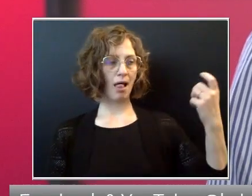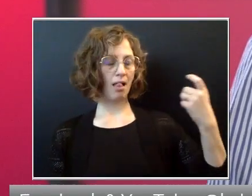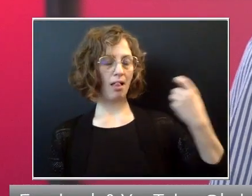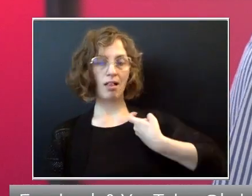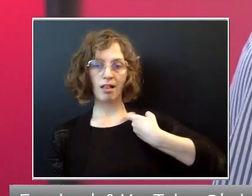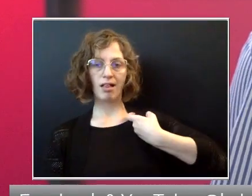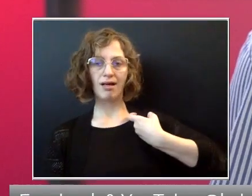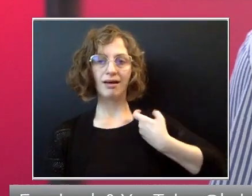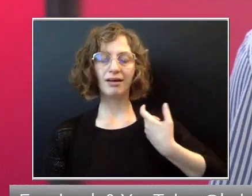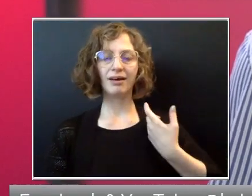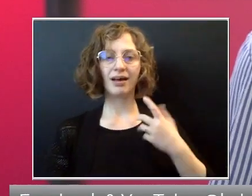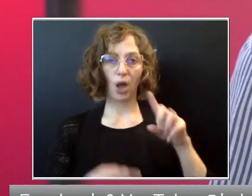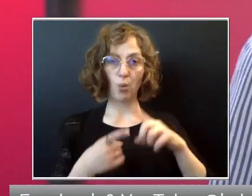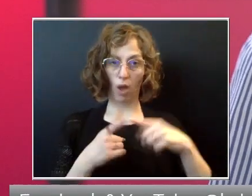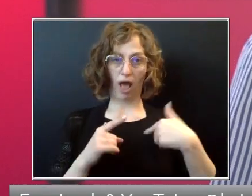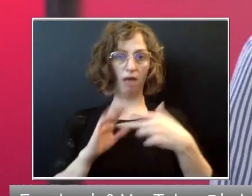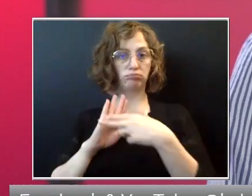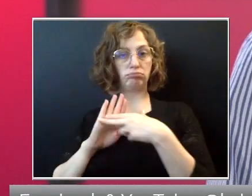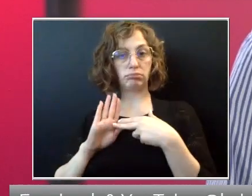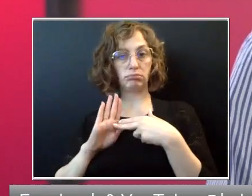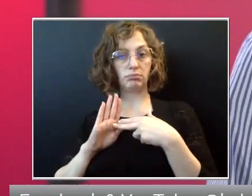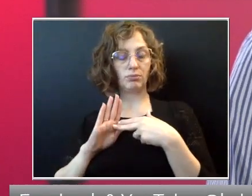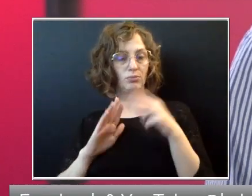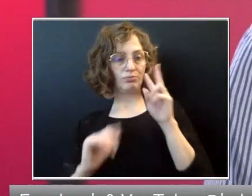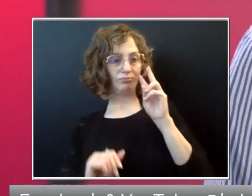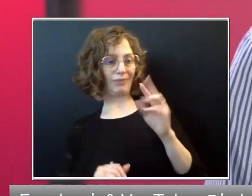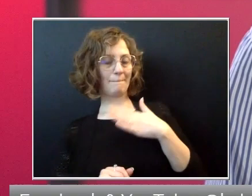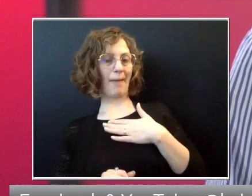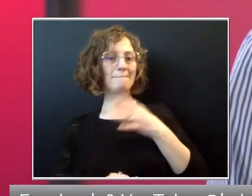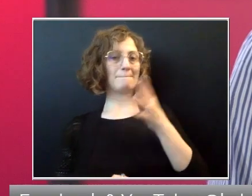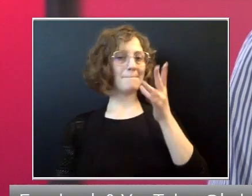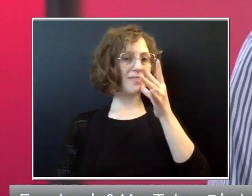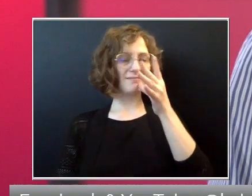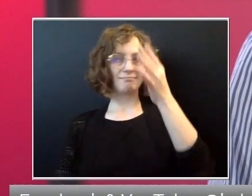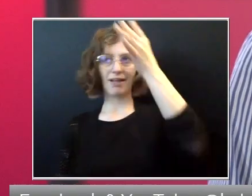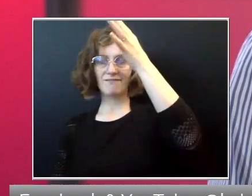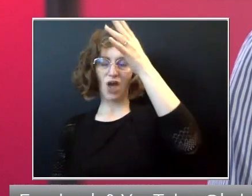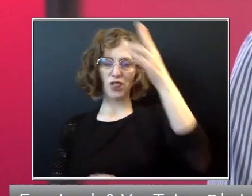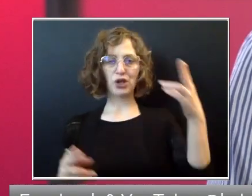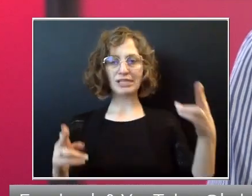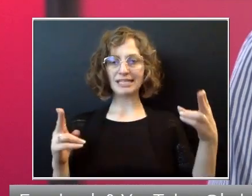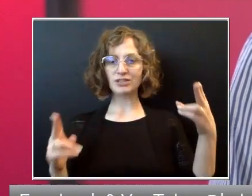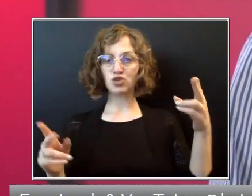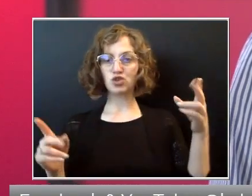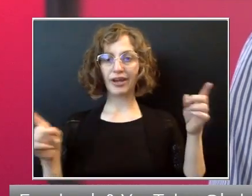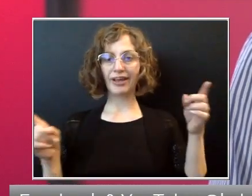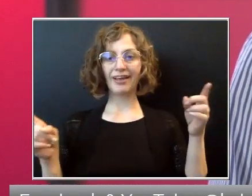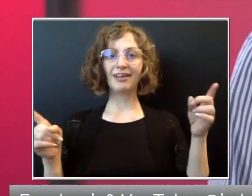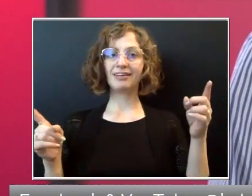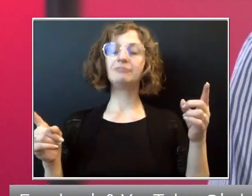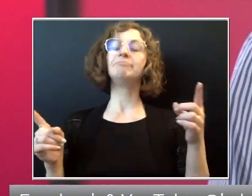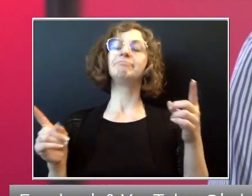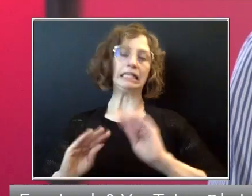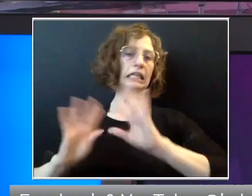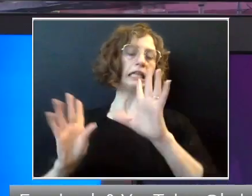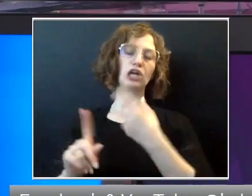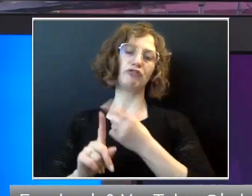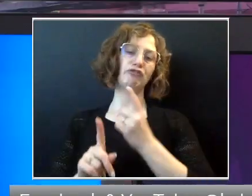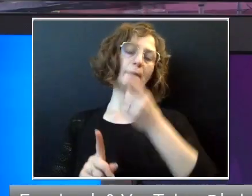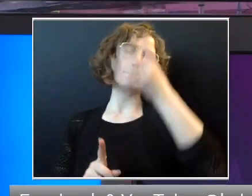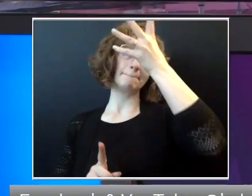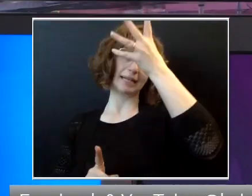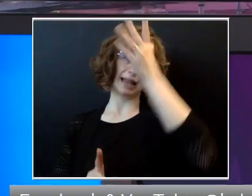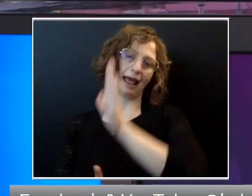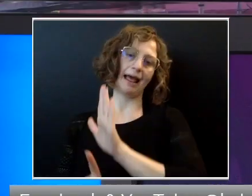at my mom's history and my dad's history, and it was evident that it came from my dad's side of the family. So what age do